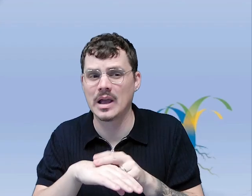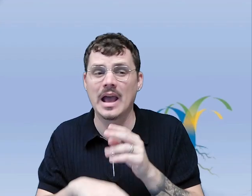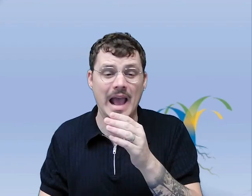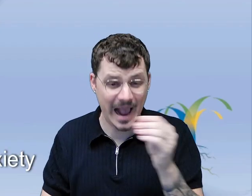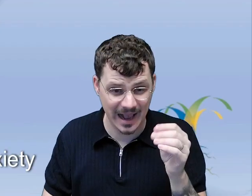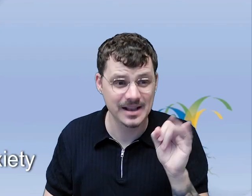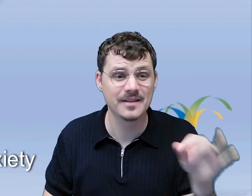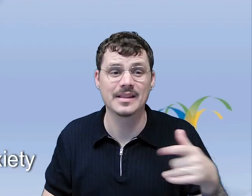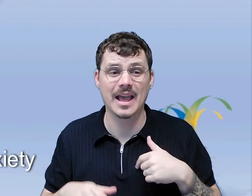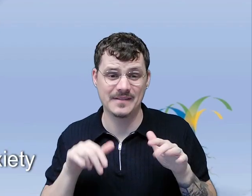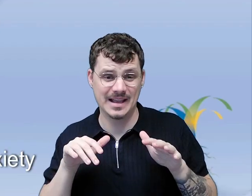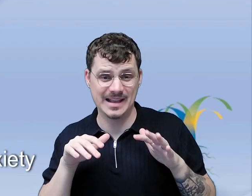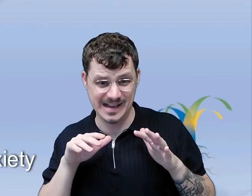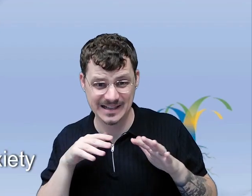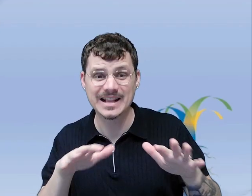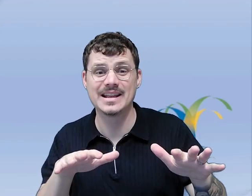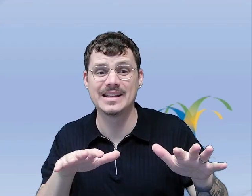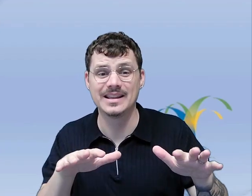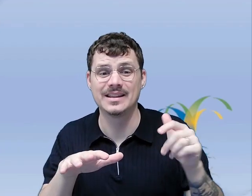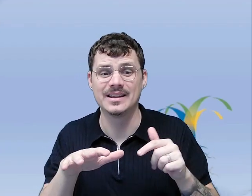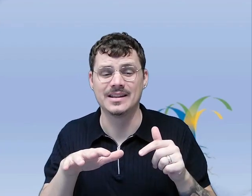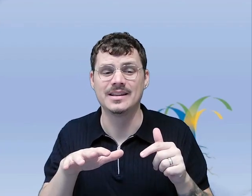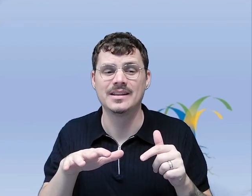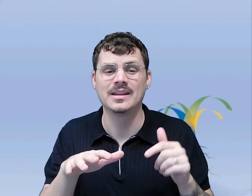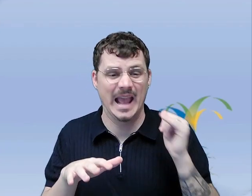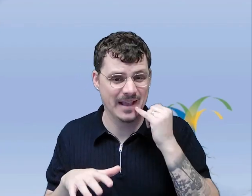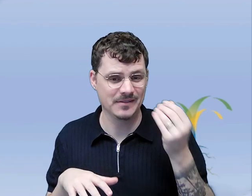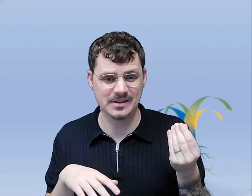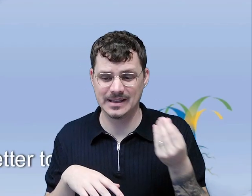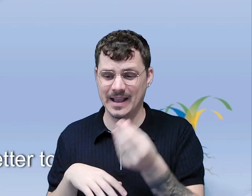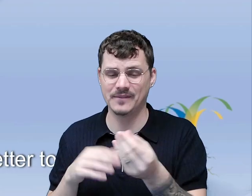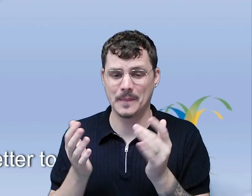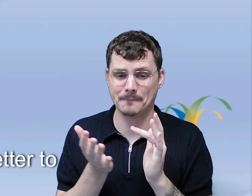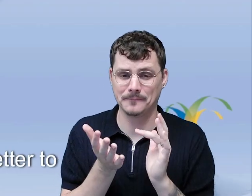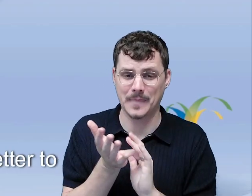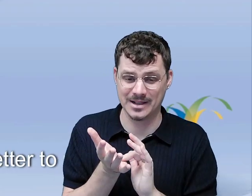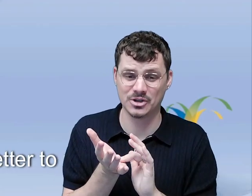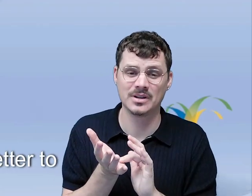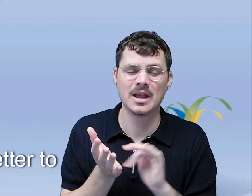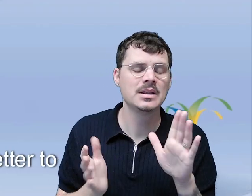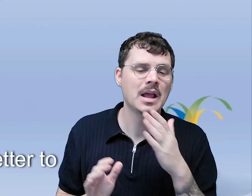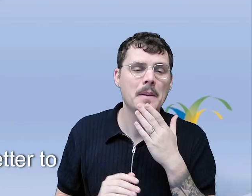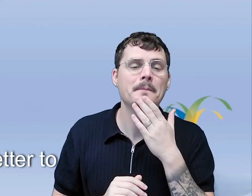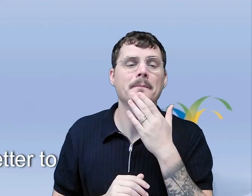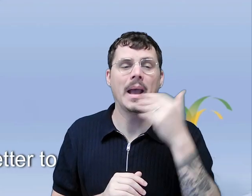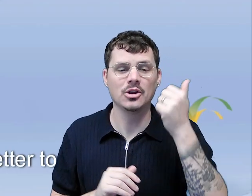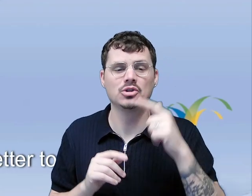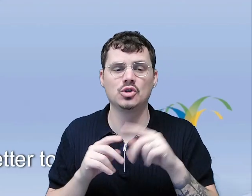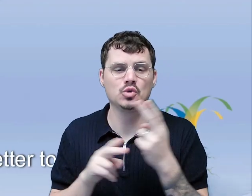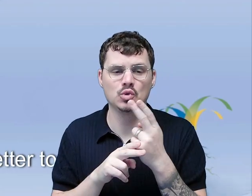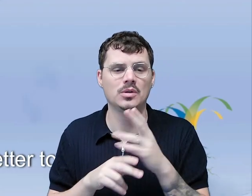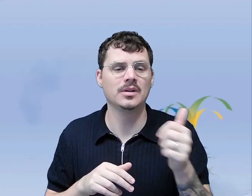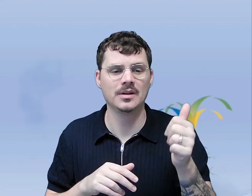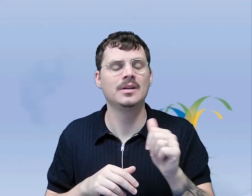And here's the thing, if they have anxiety disorders, if they are treated with medicine, it's much better